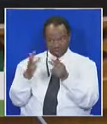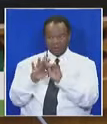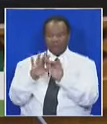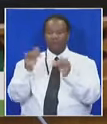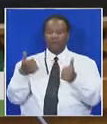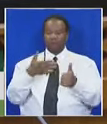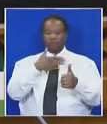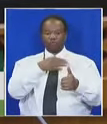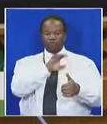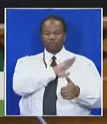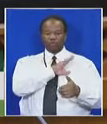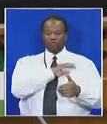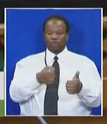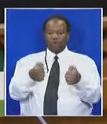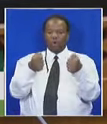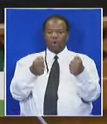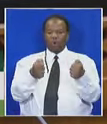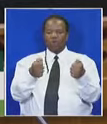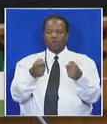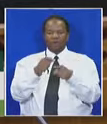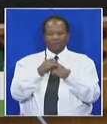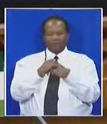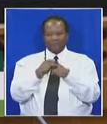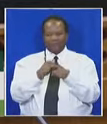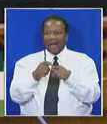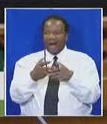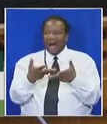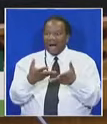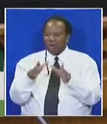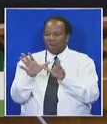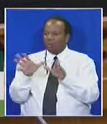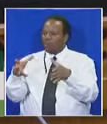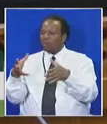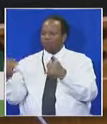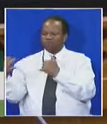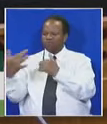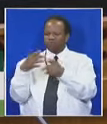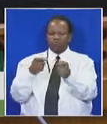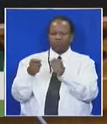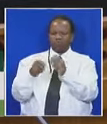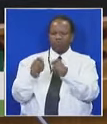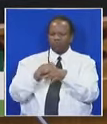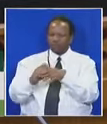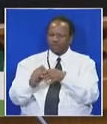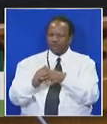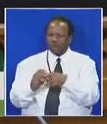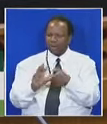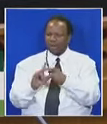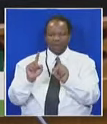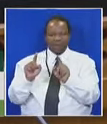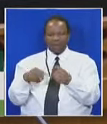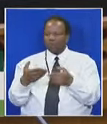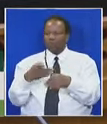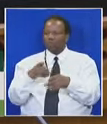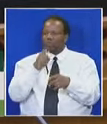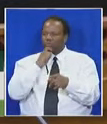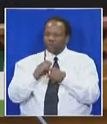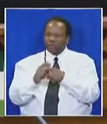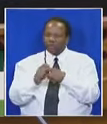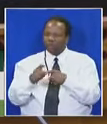in these institutions are not trained for crowd control, e.g. they are not trained to use force.